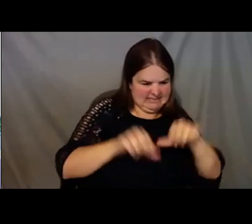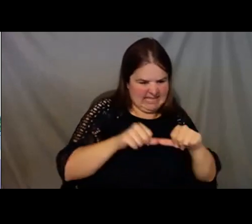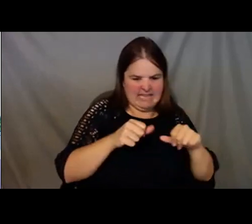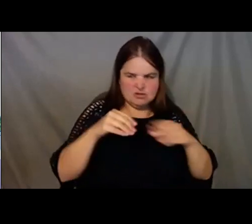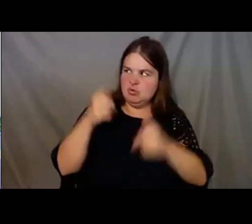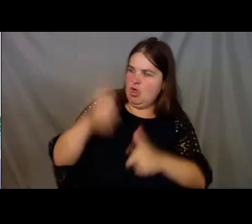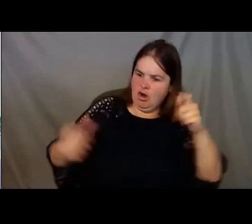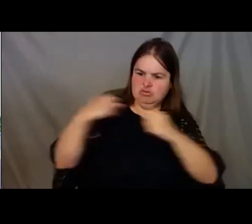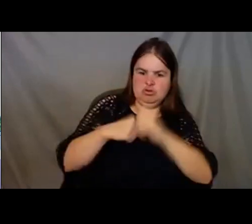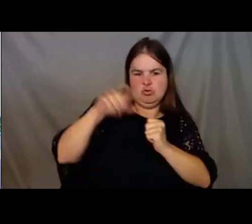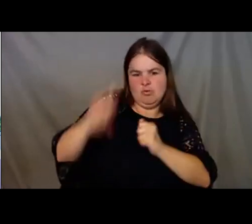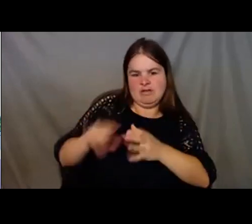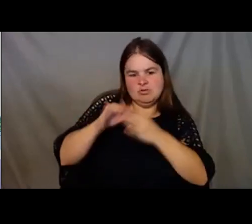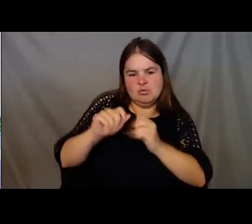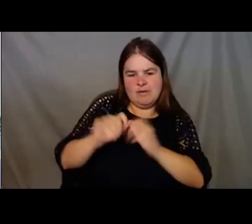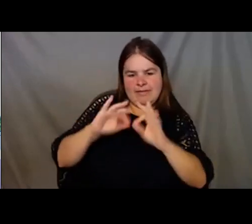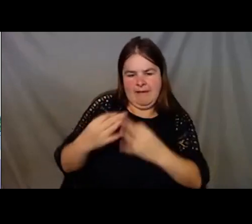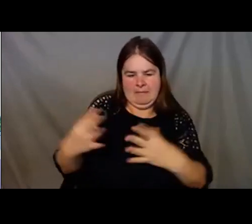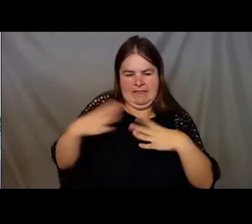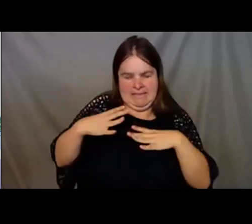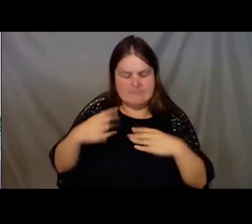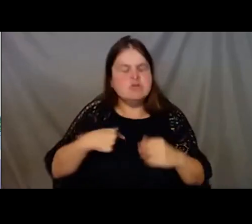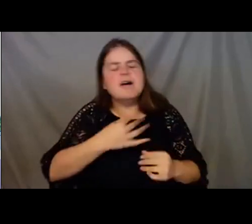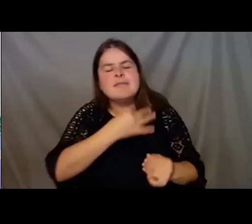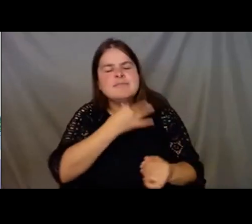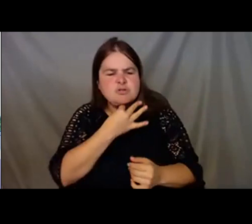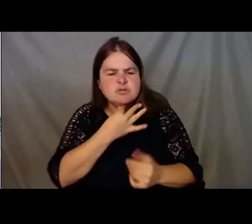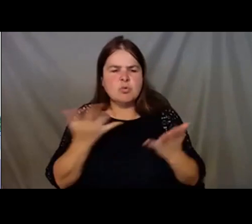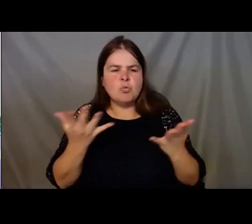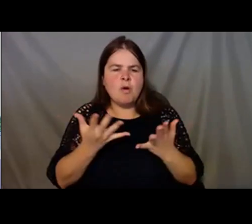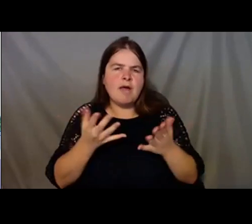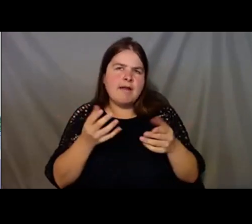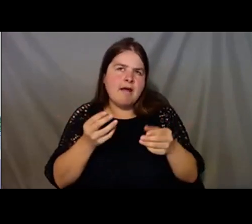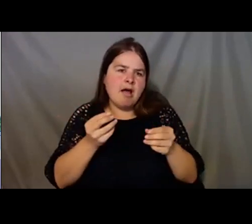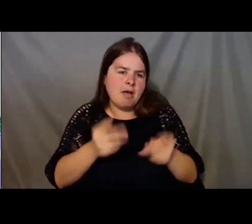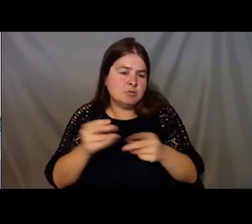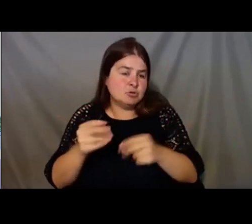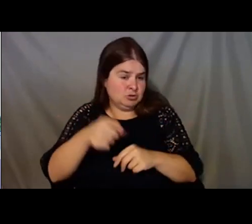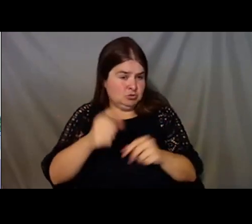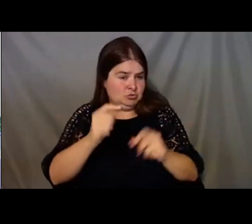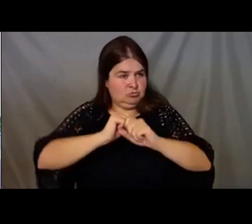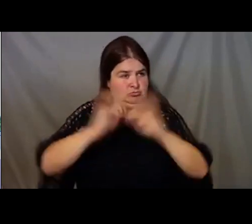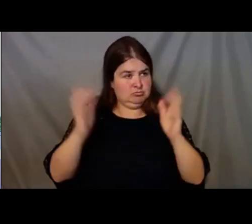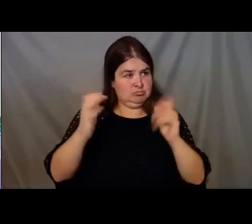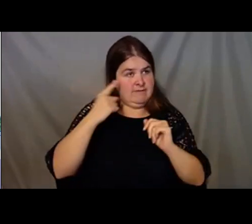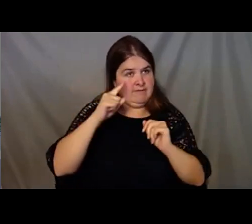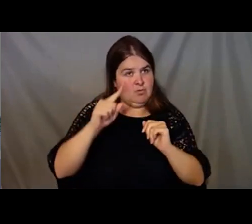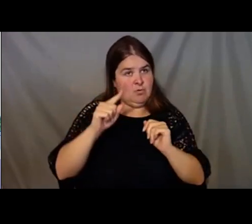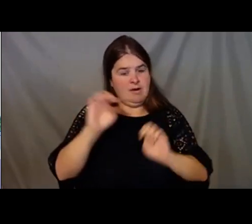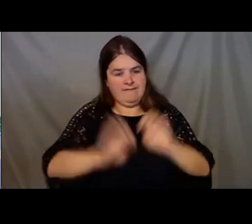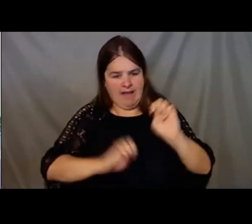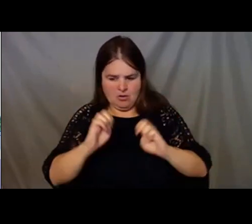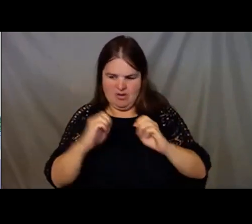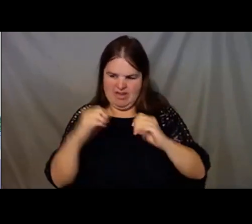leave. And so I'm curious what opportunities you see for evaluating